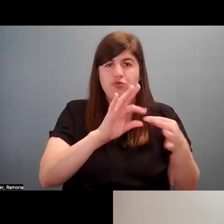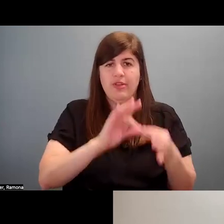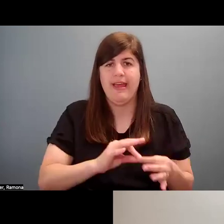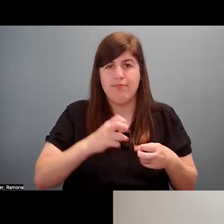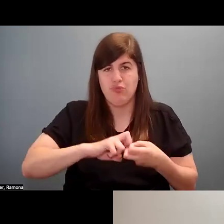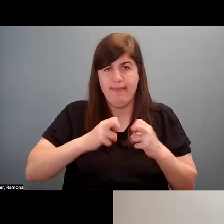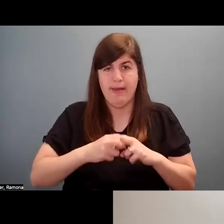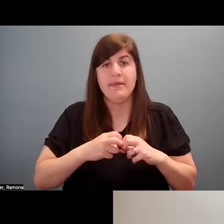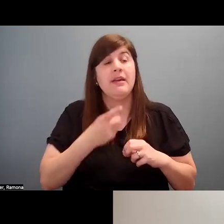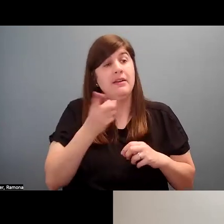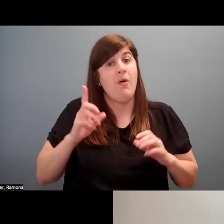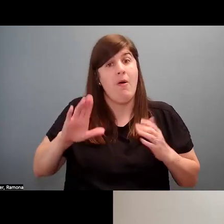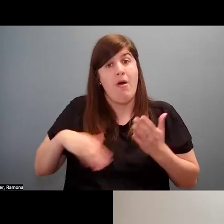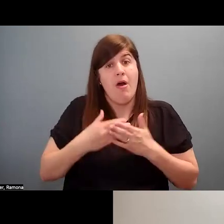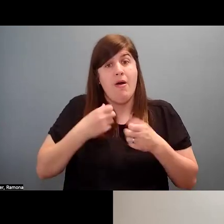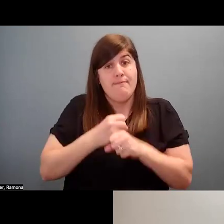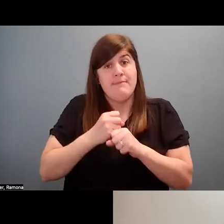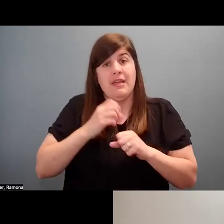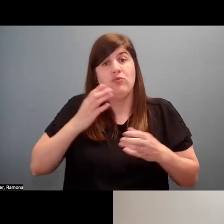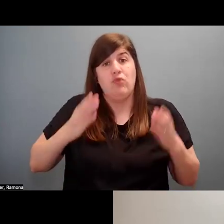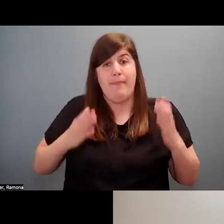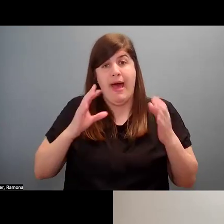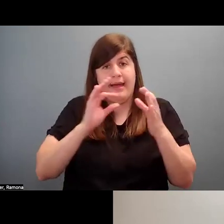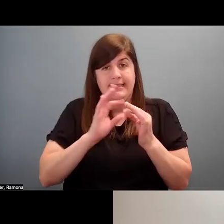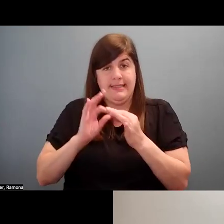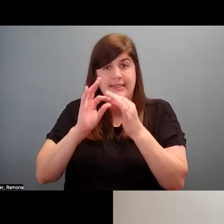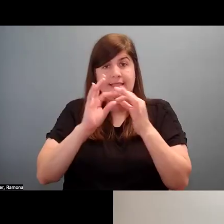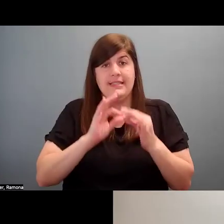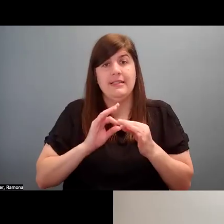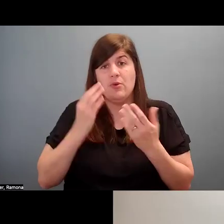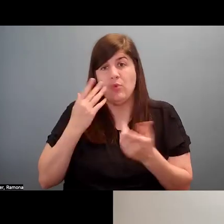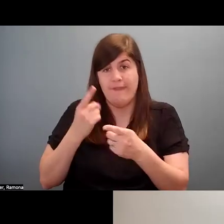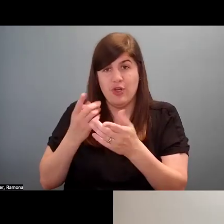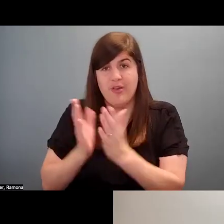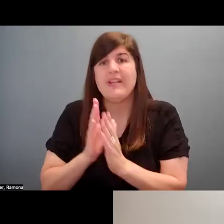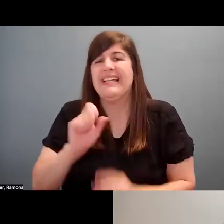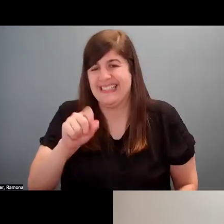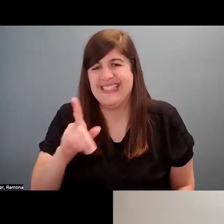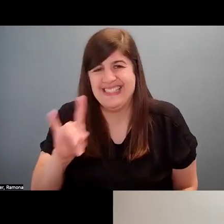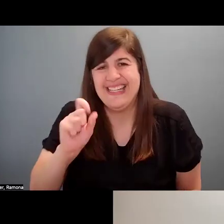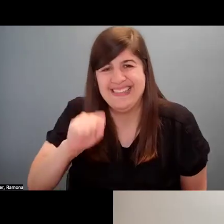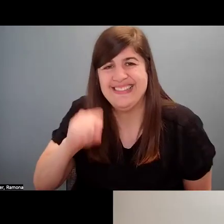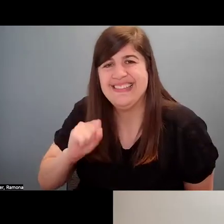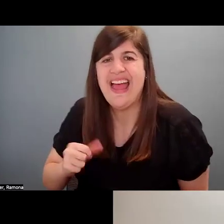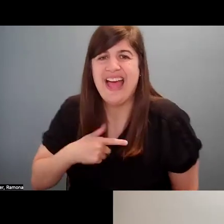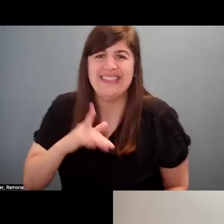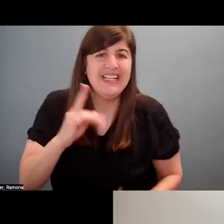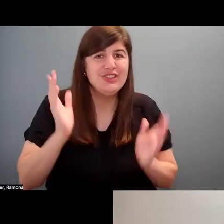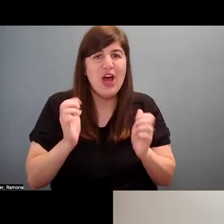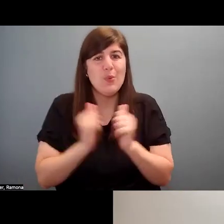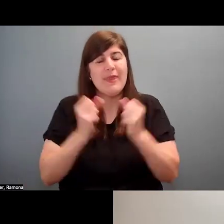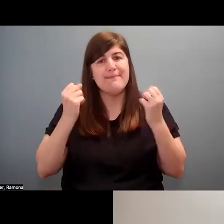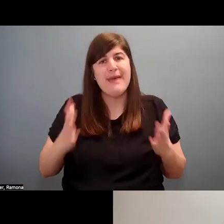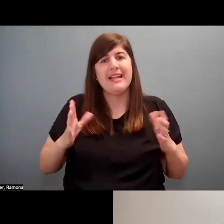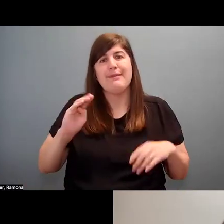making robots for the ocean. And so I don't know if you got a lot of requests for this, Sarah, but I I got, did, yes. yeah, I talked to so many marine